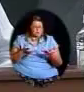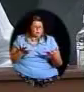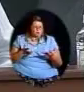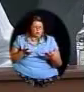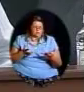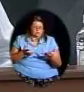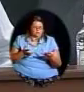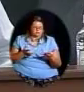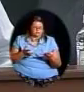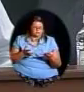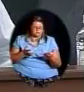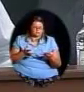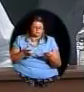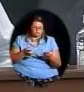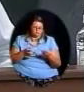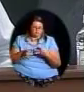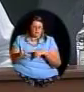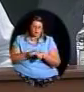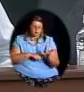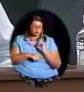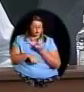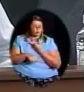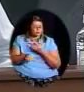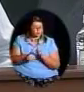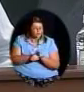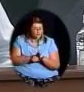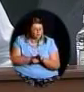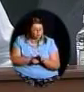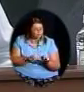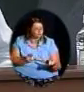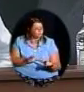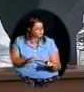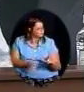materials, and are we doing enough?